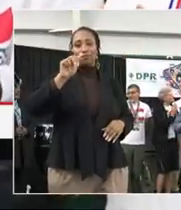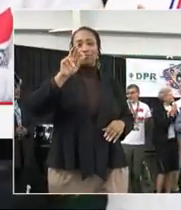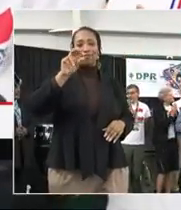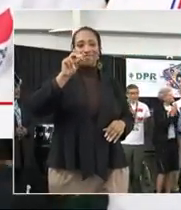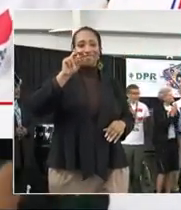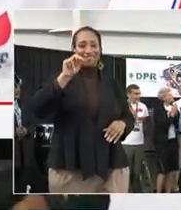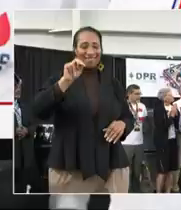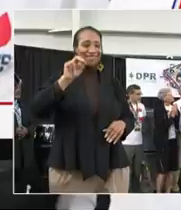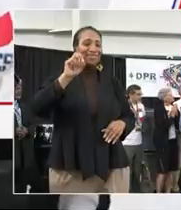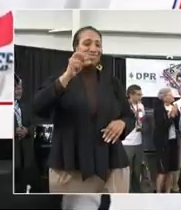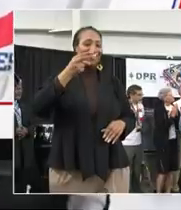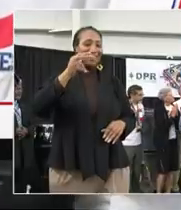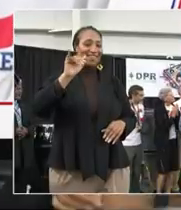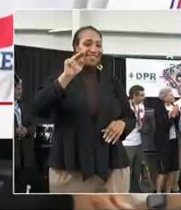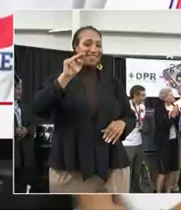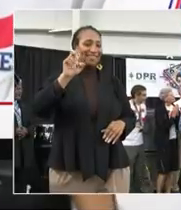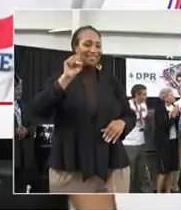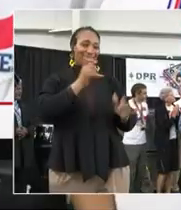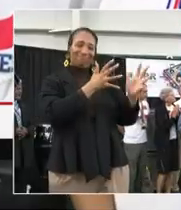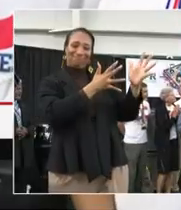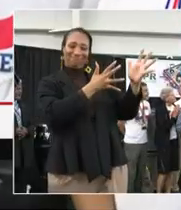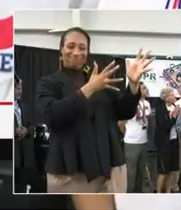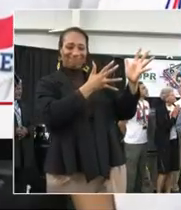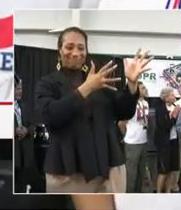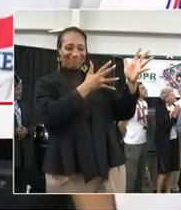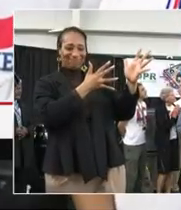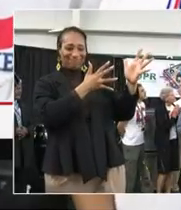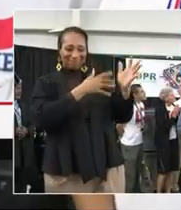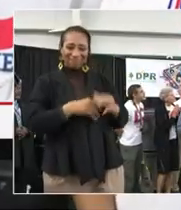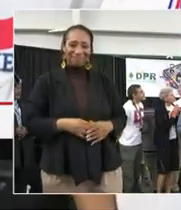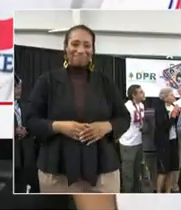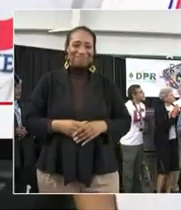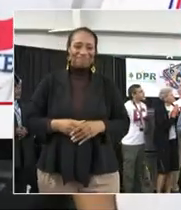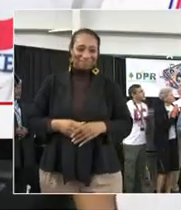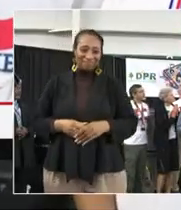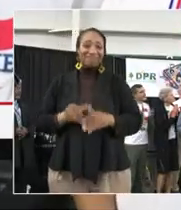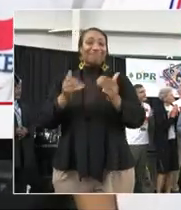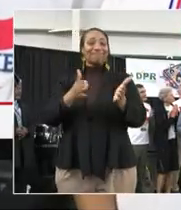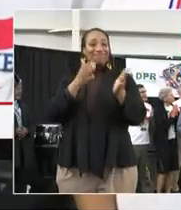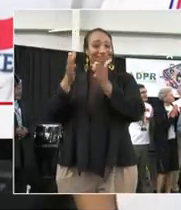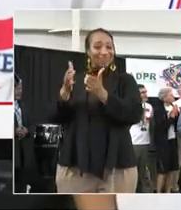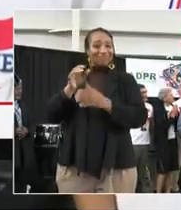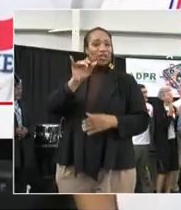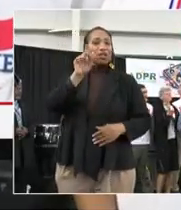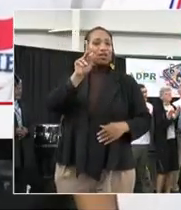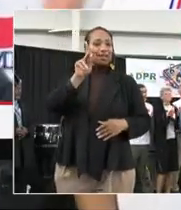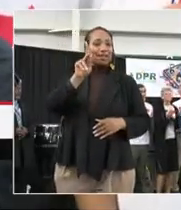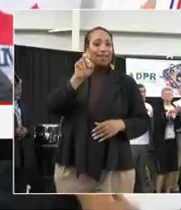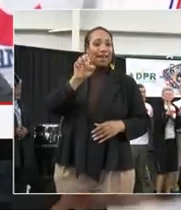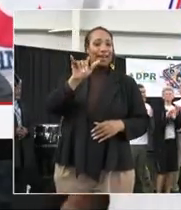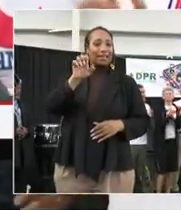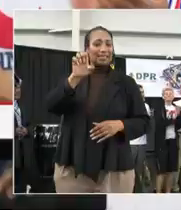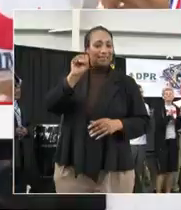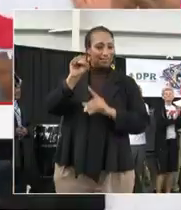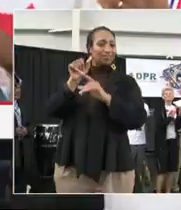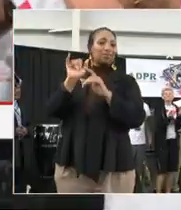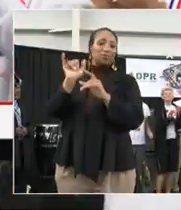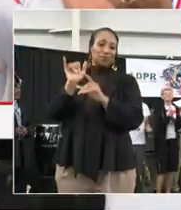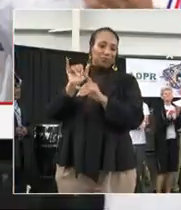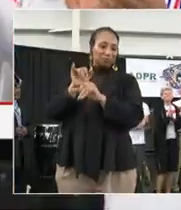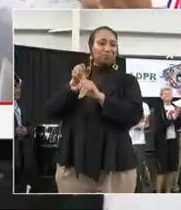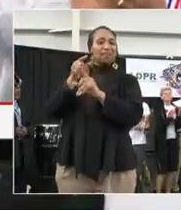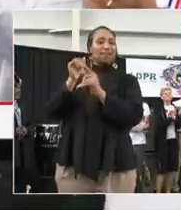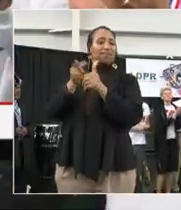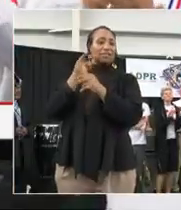And Jackie Reyes, who is the leader of our Community Affairs Department. So give them all a round